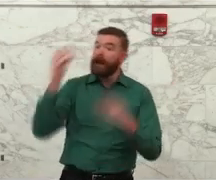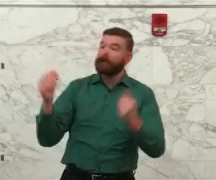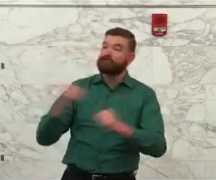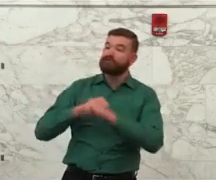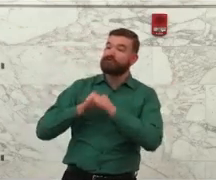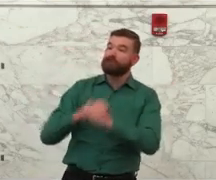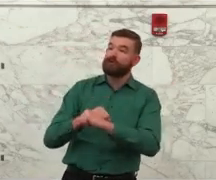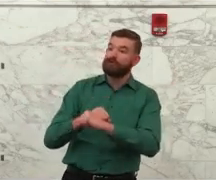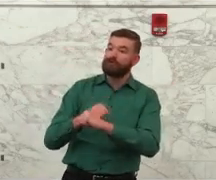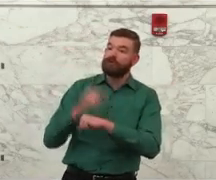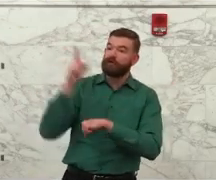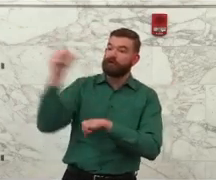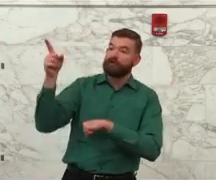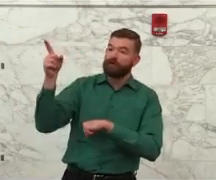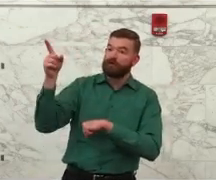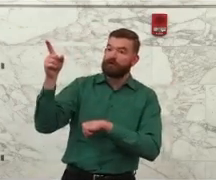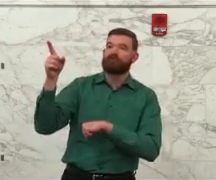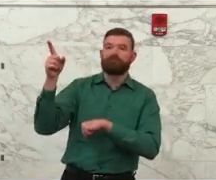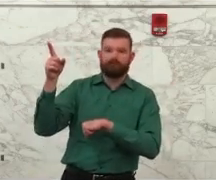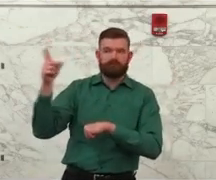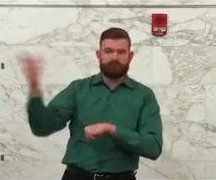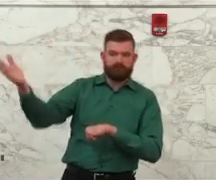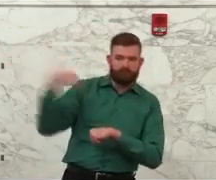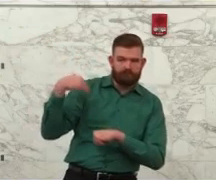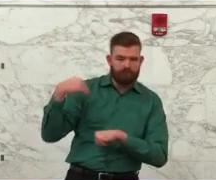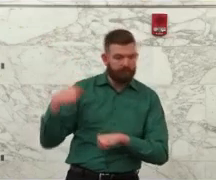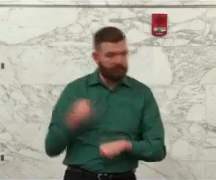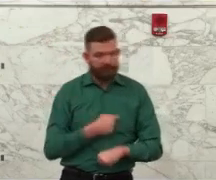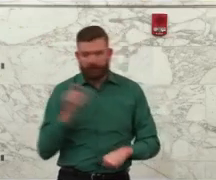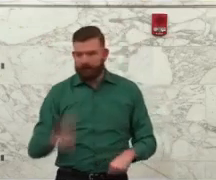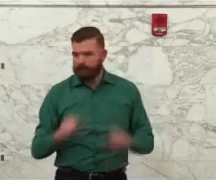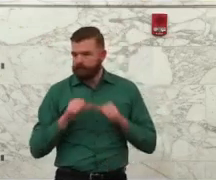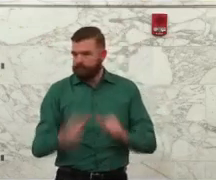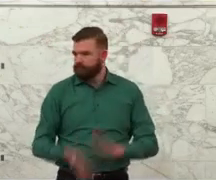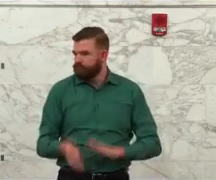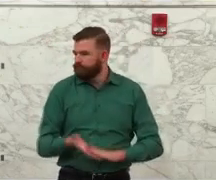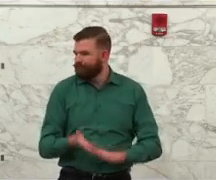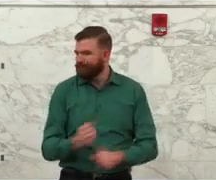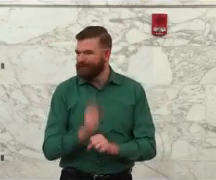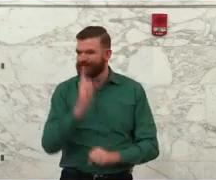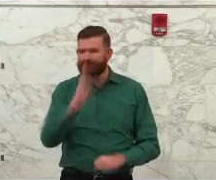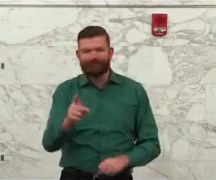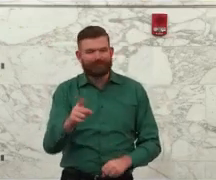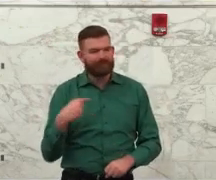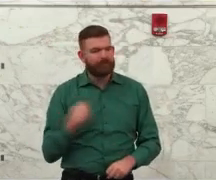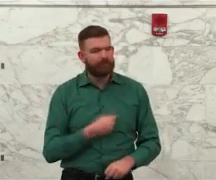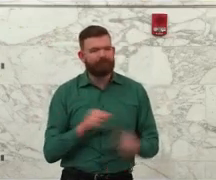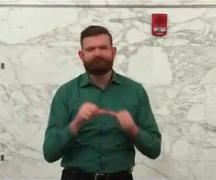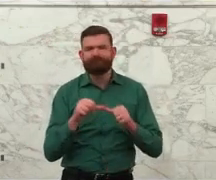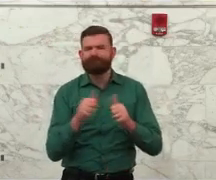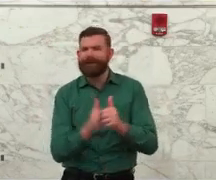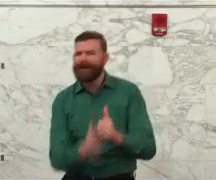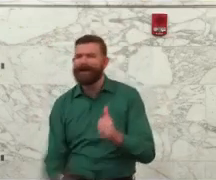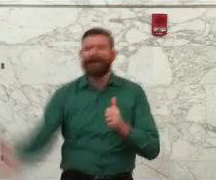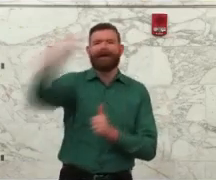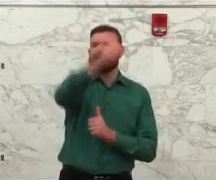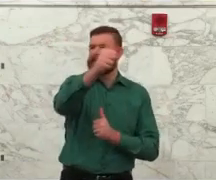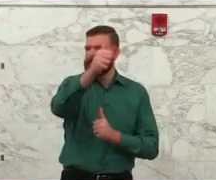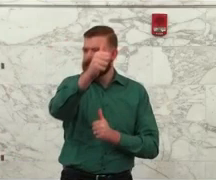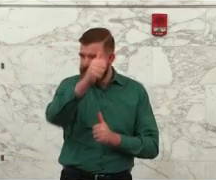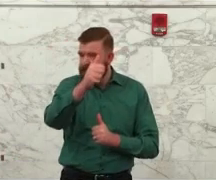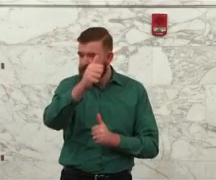We need to continue to be at the point of attack, and we need the federal assistance to allow us to do that. May I say something